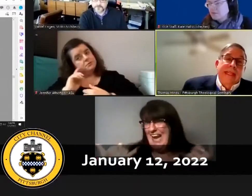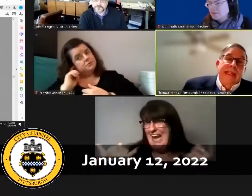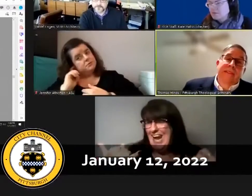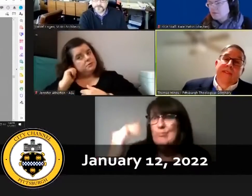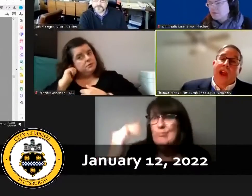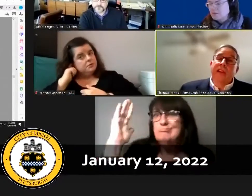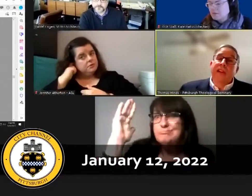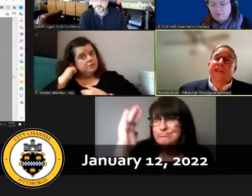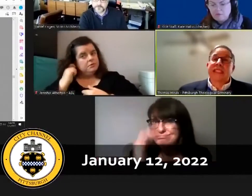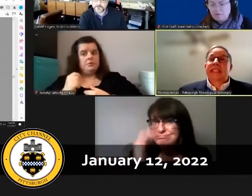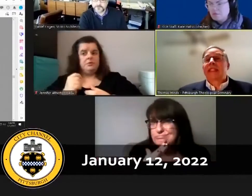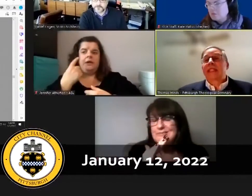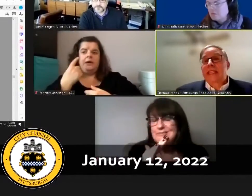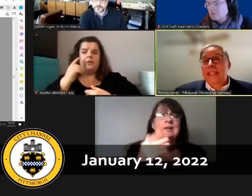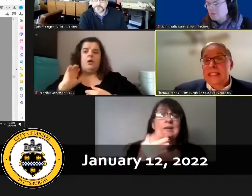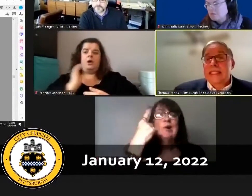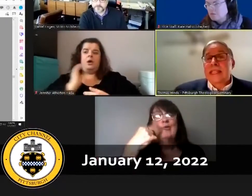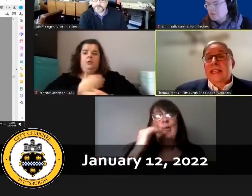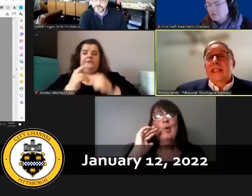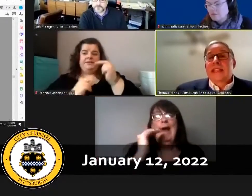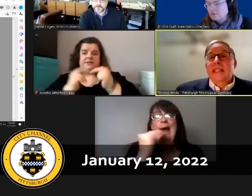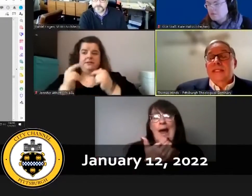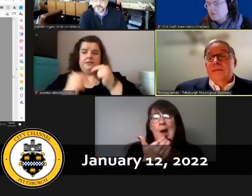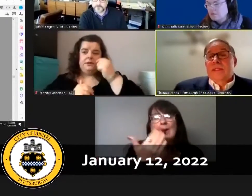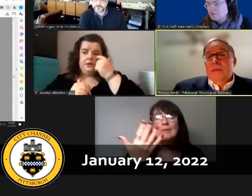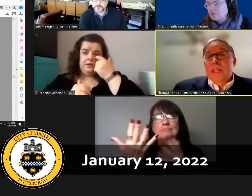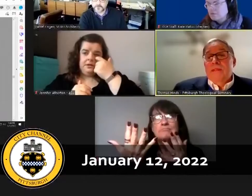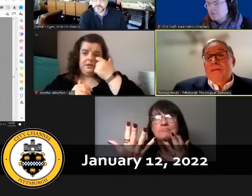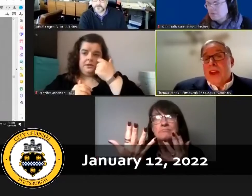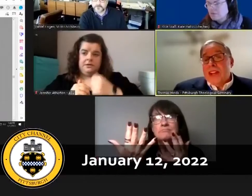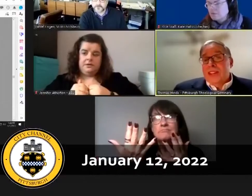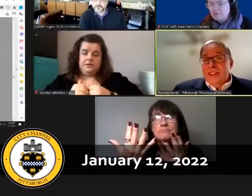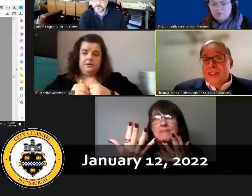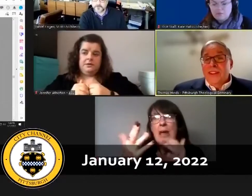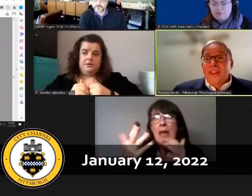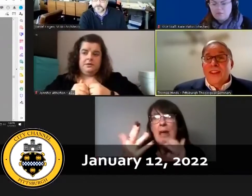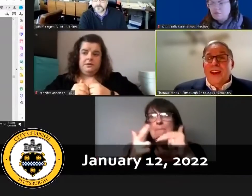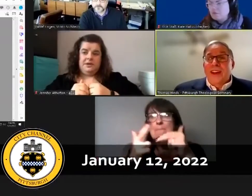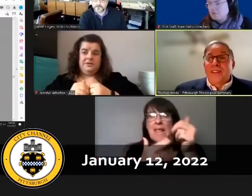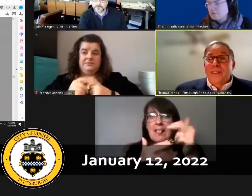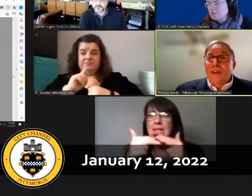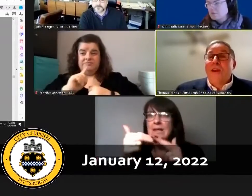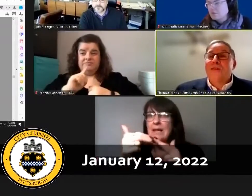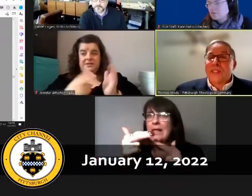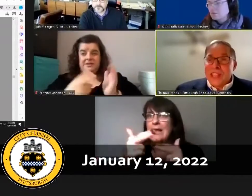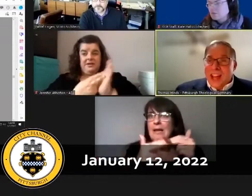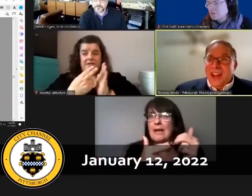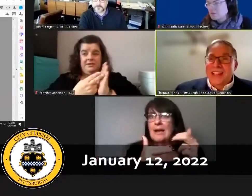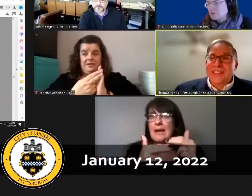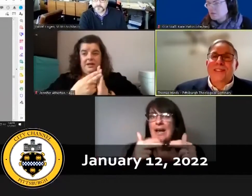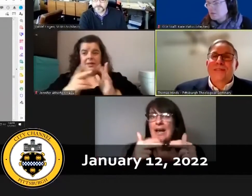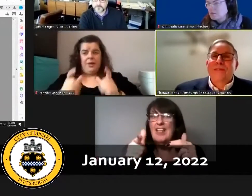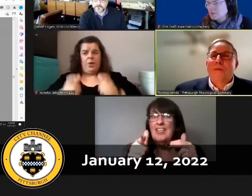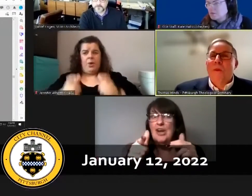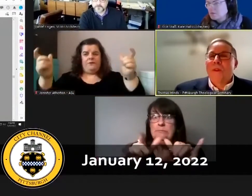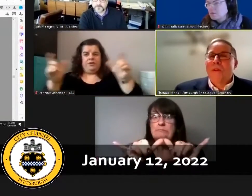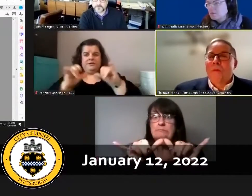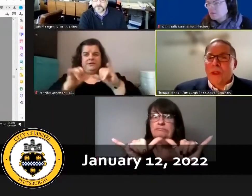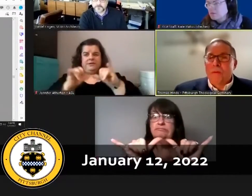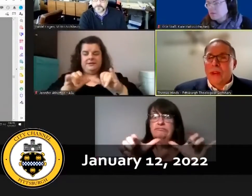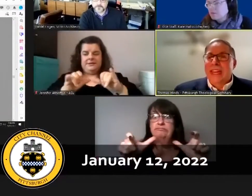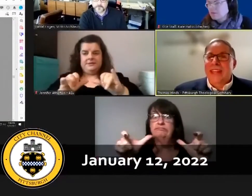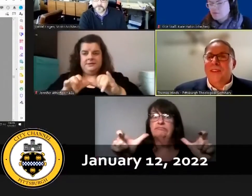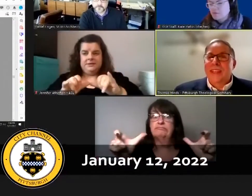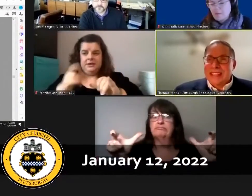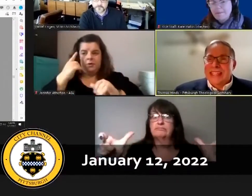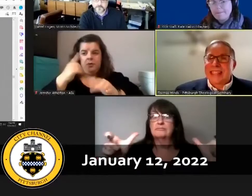And for our facilities, I mean, frankly, they're oversized for what we